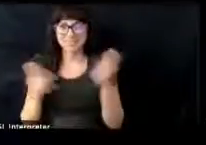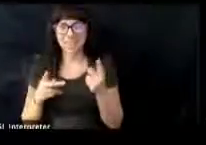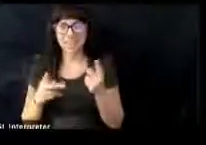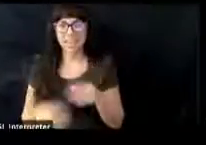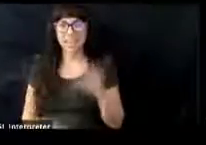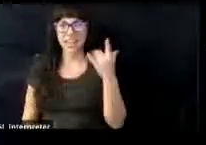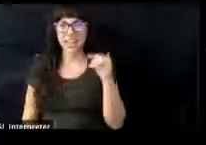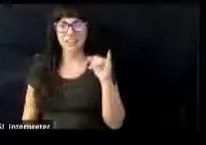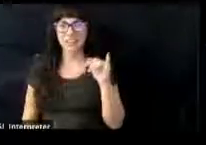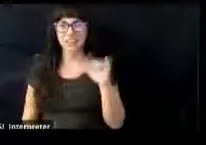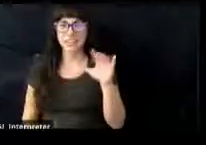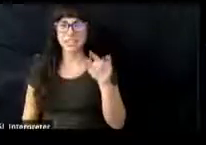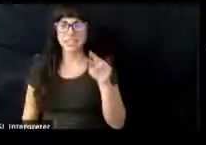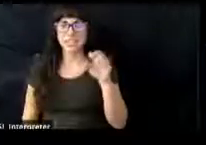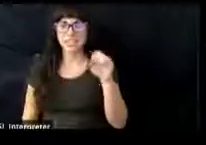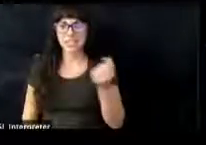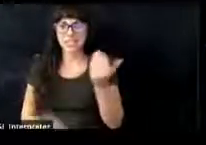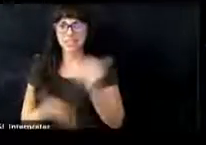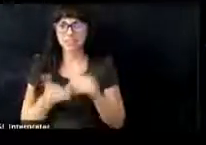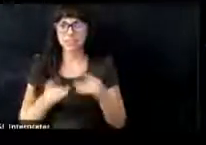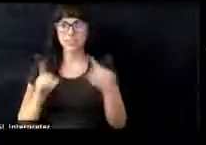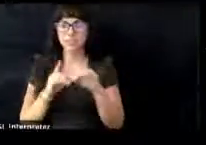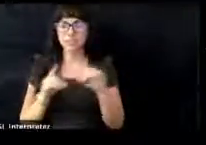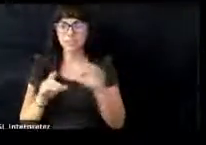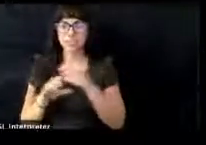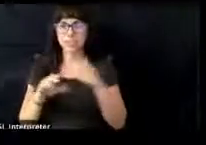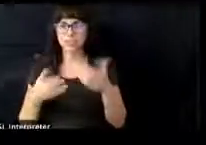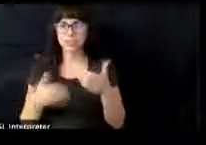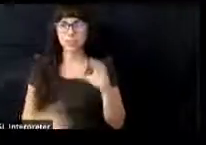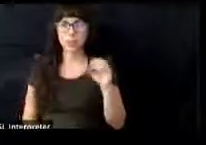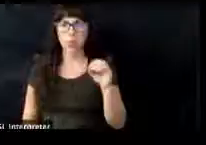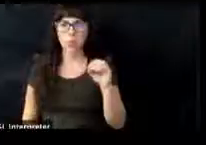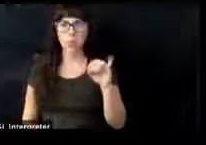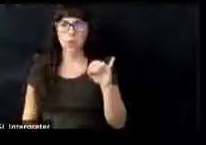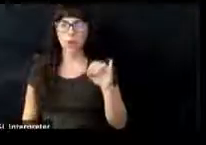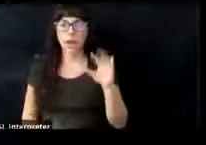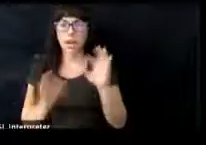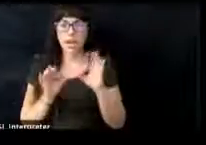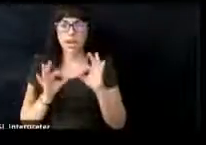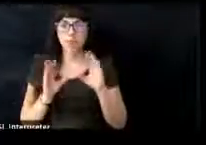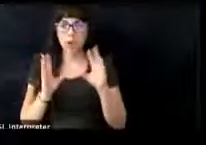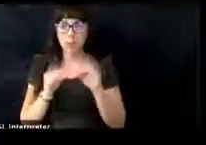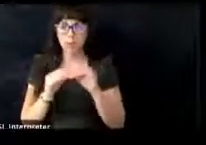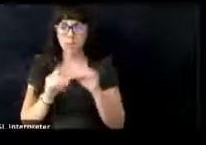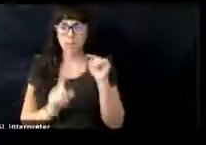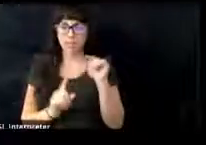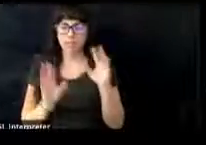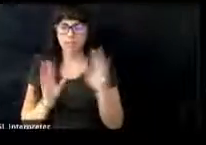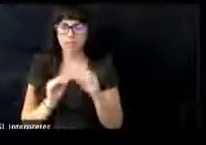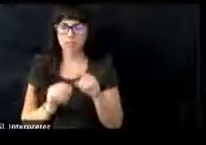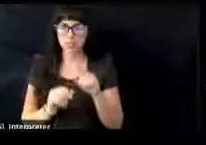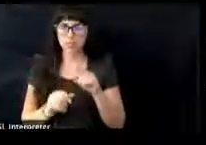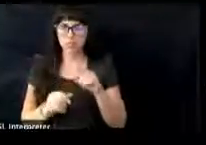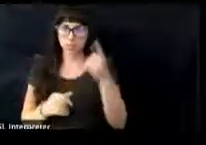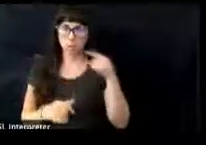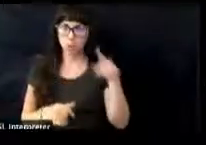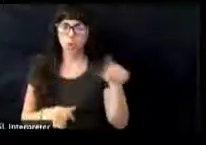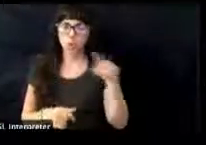Redistricting Commission COI input meeting. This session is specifically dedicated to those that did not have an